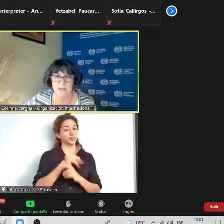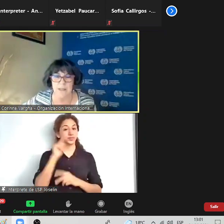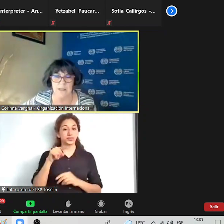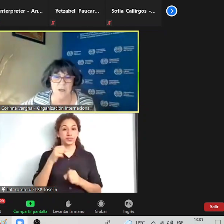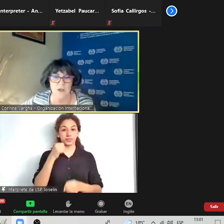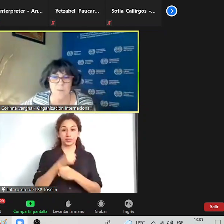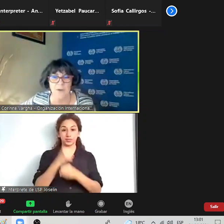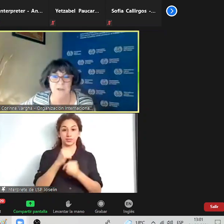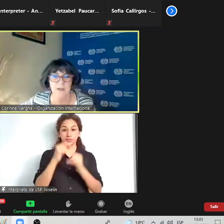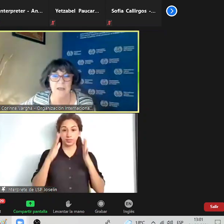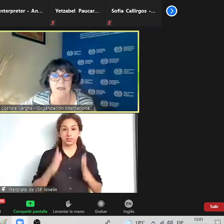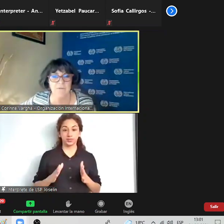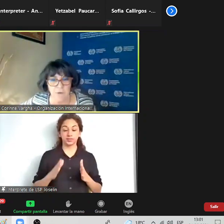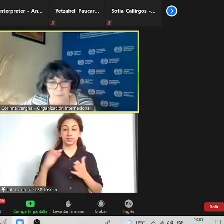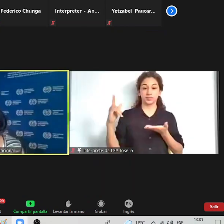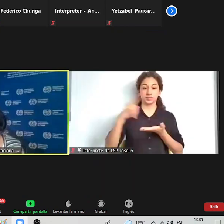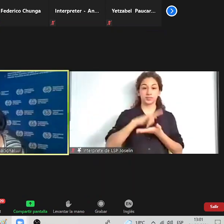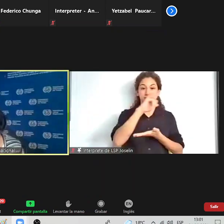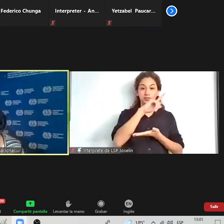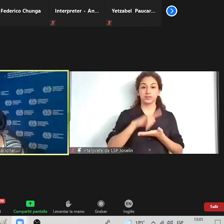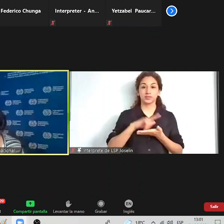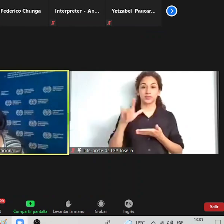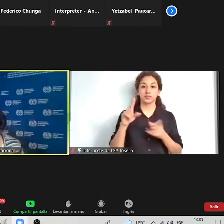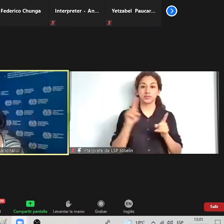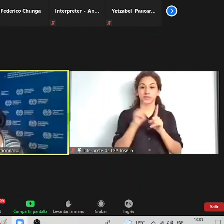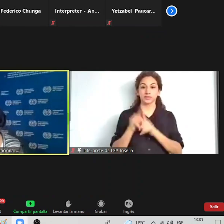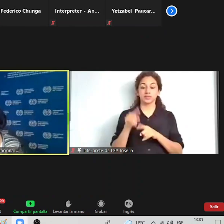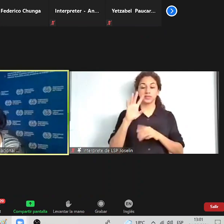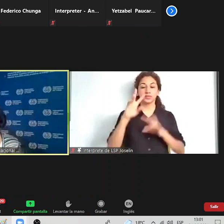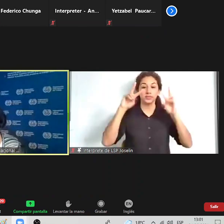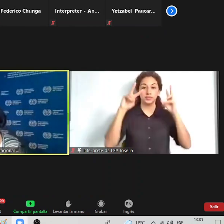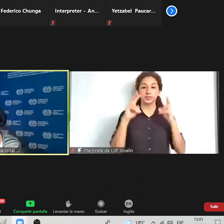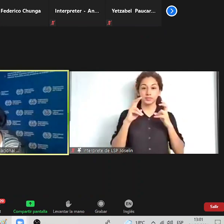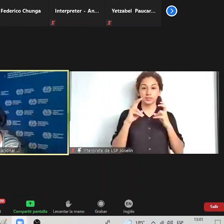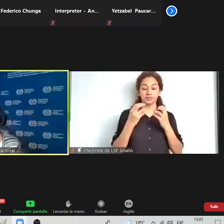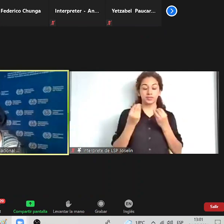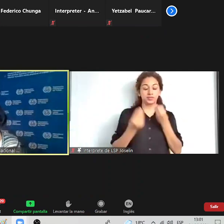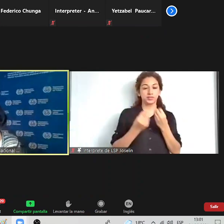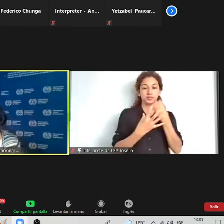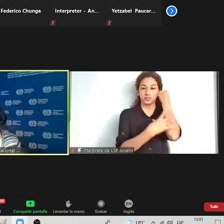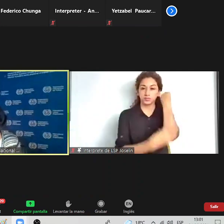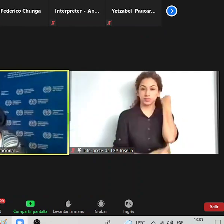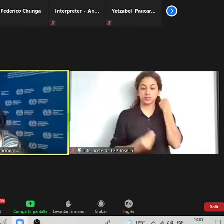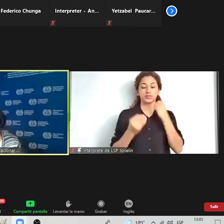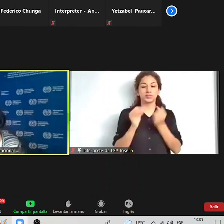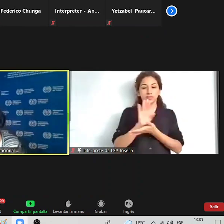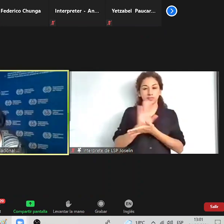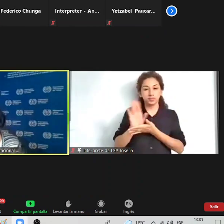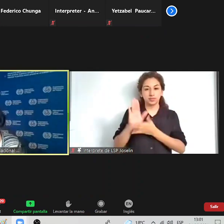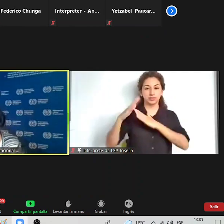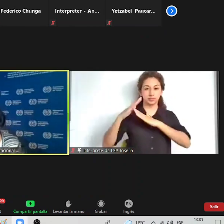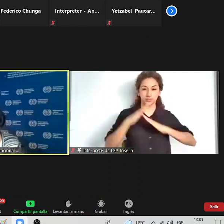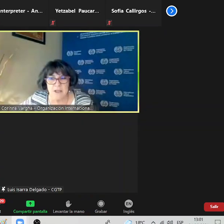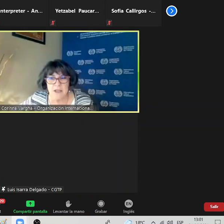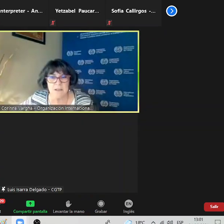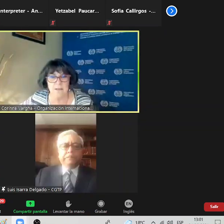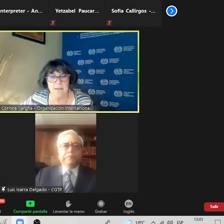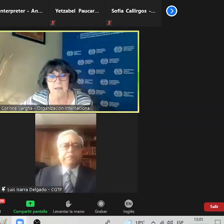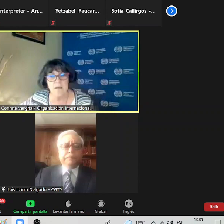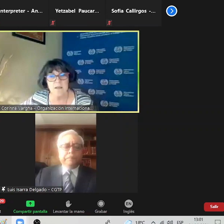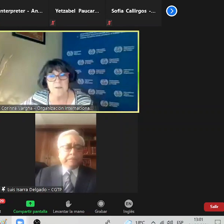aspects that touch upon informality poverty and discrimination then also let me